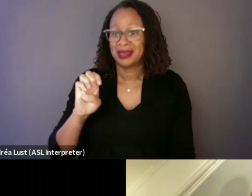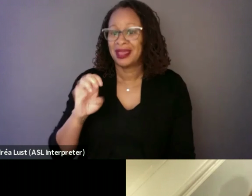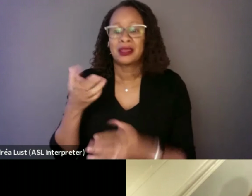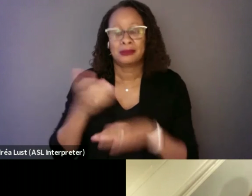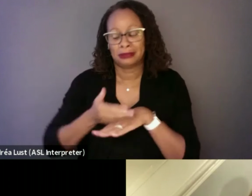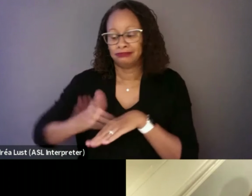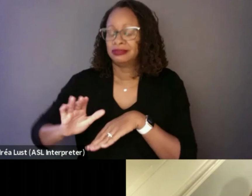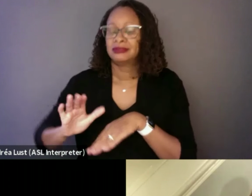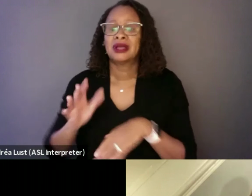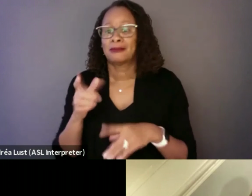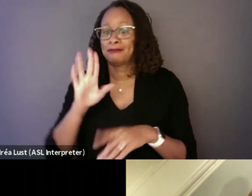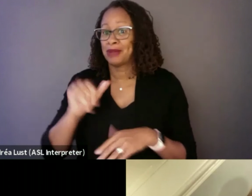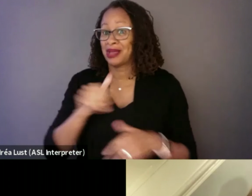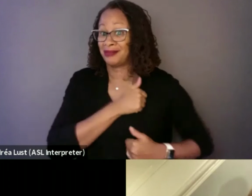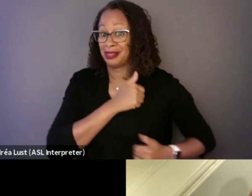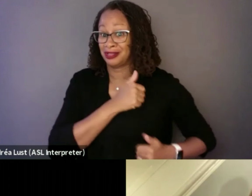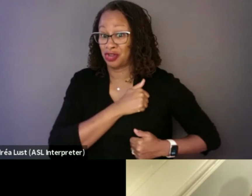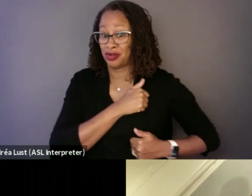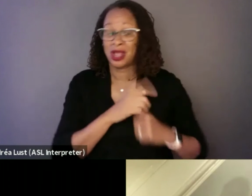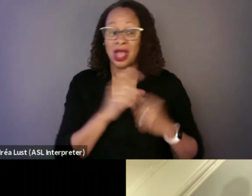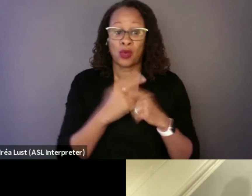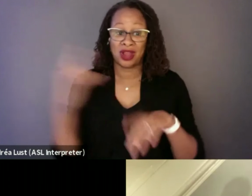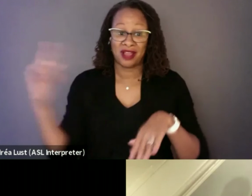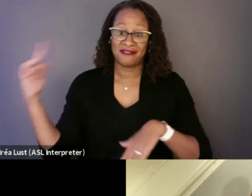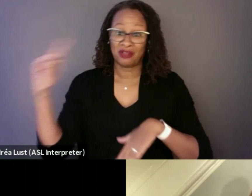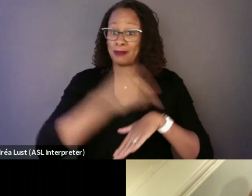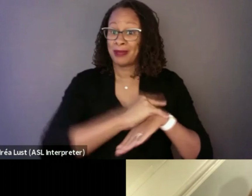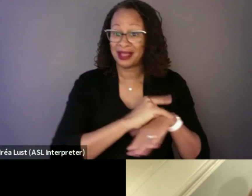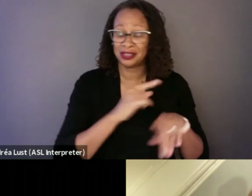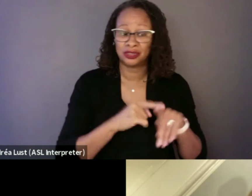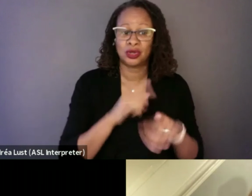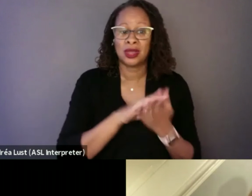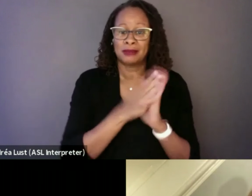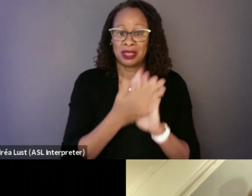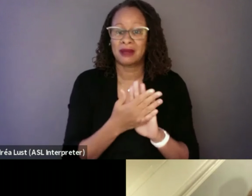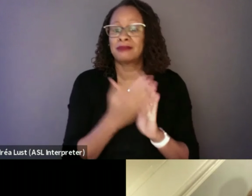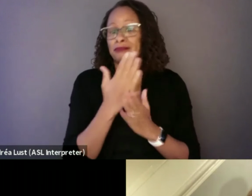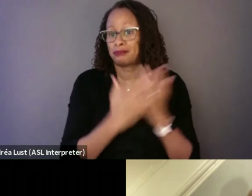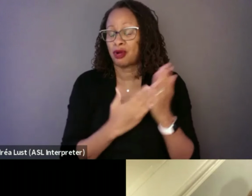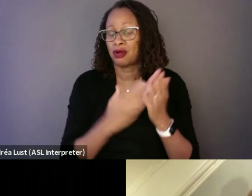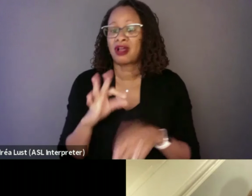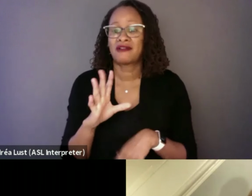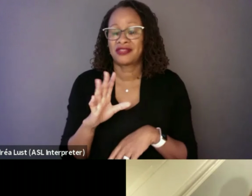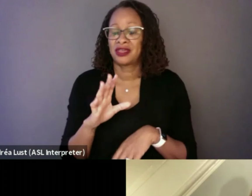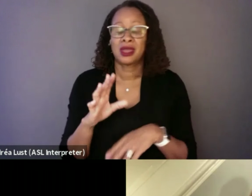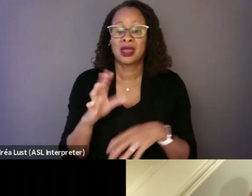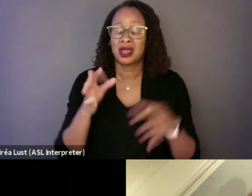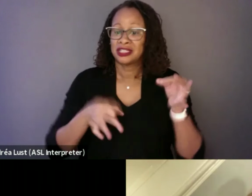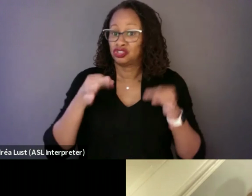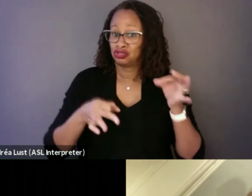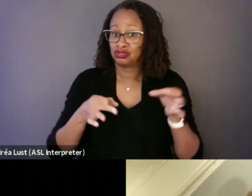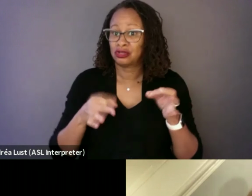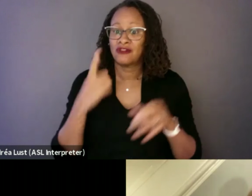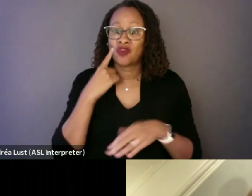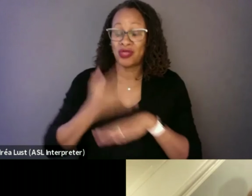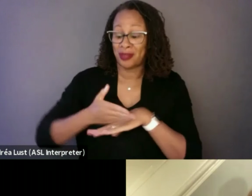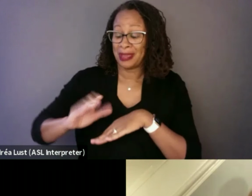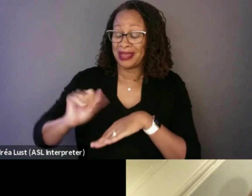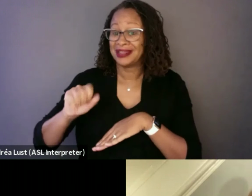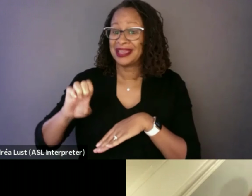military coup. And when I flew back to be part of the hearing for the banning case, that's when the